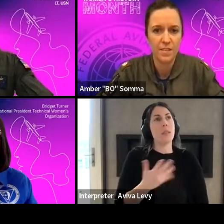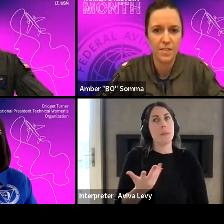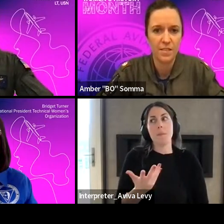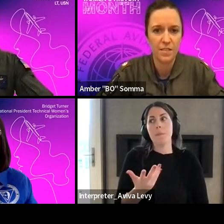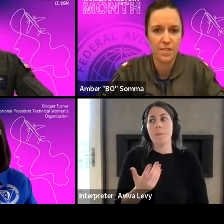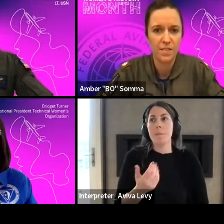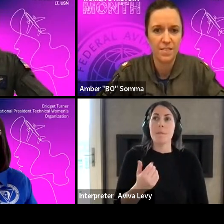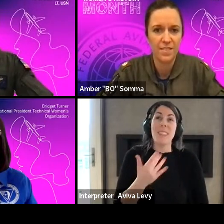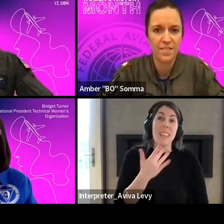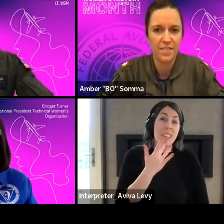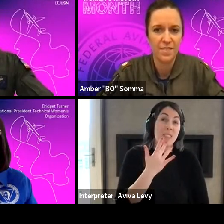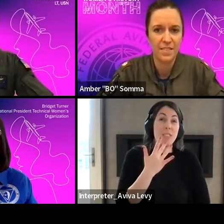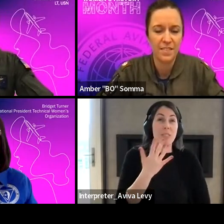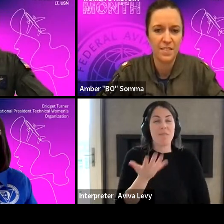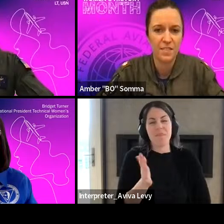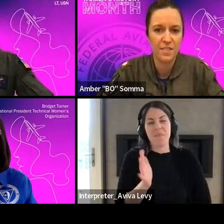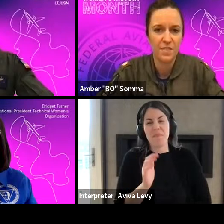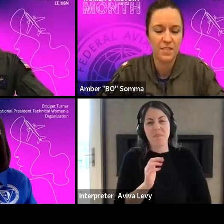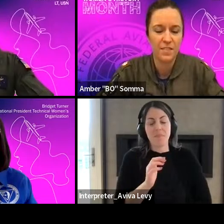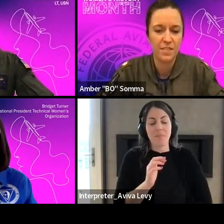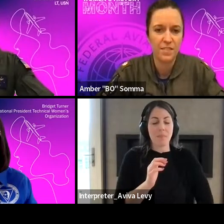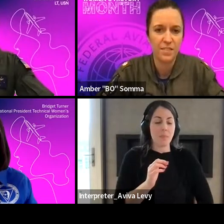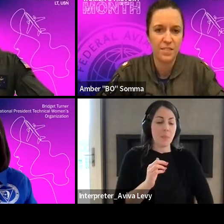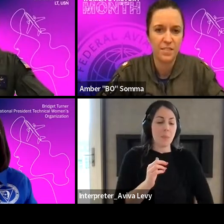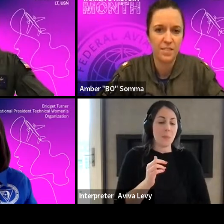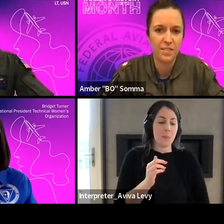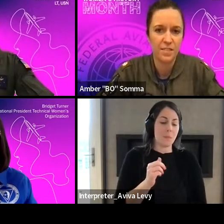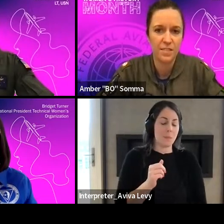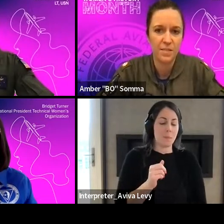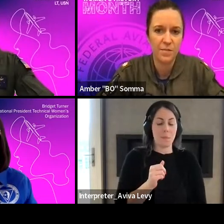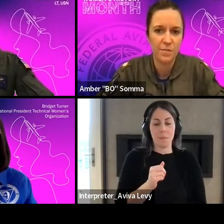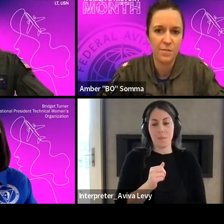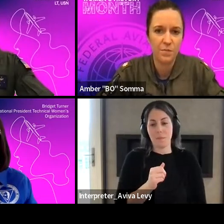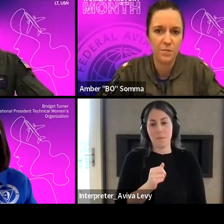are my favorites, but as far as